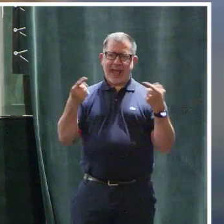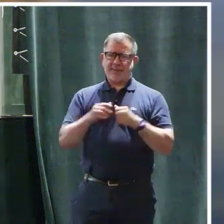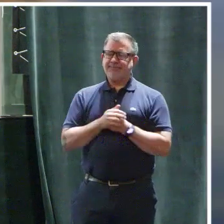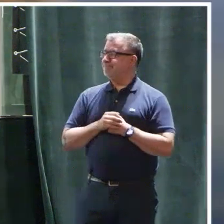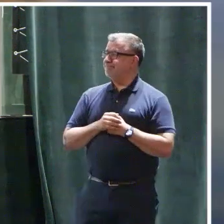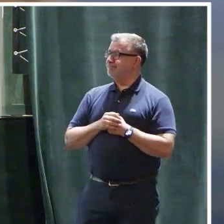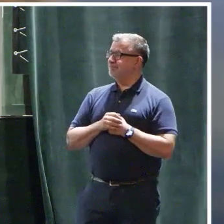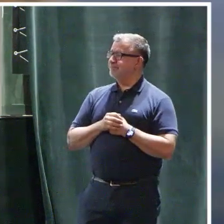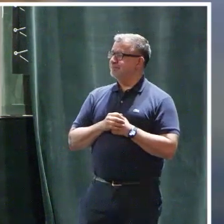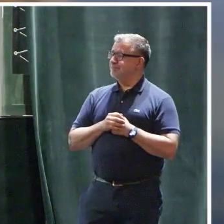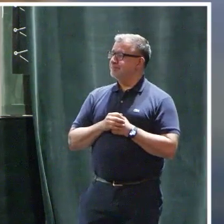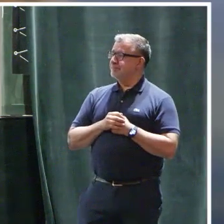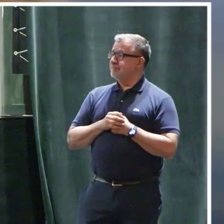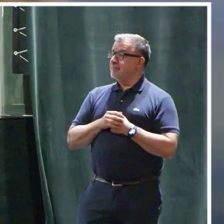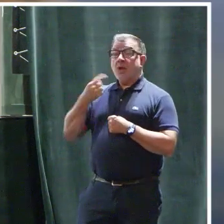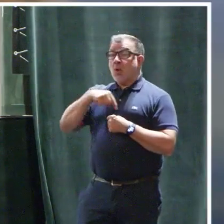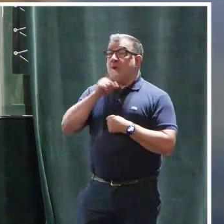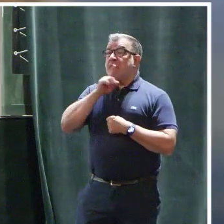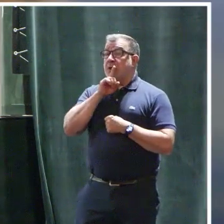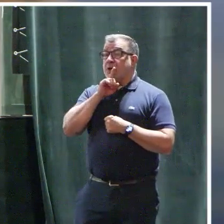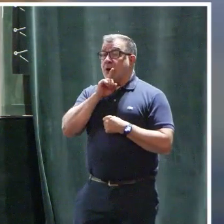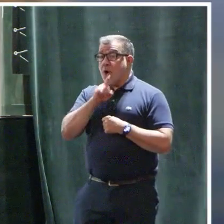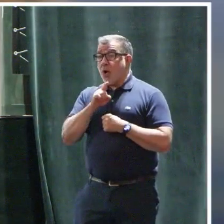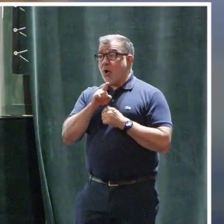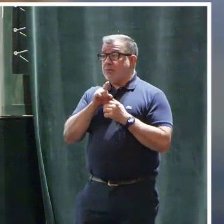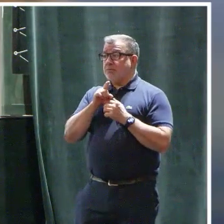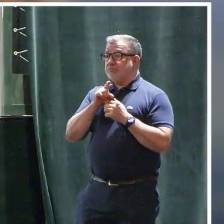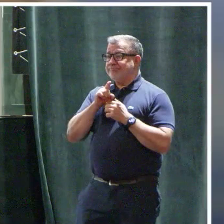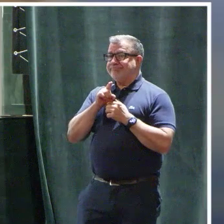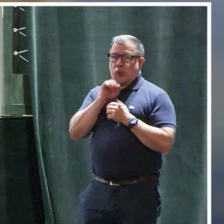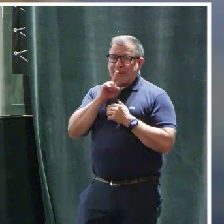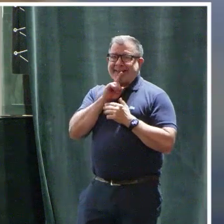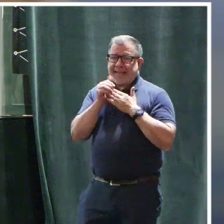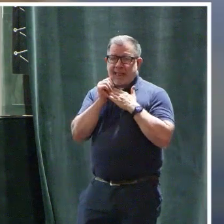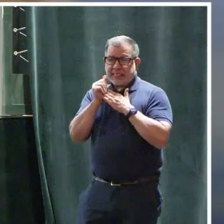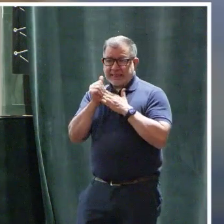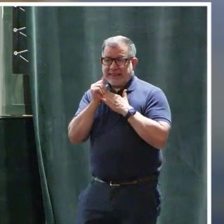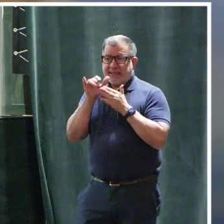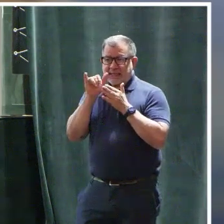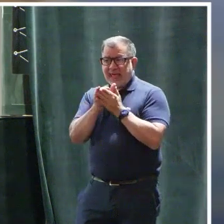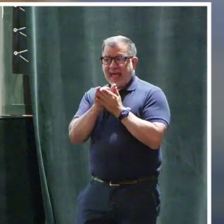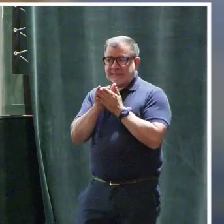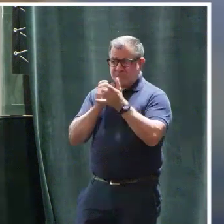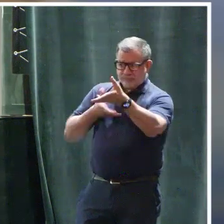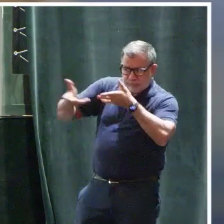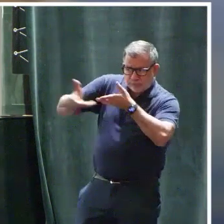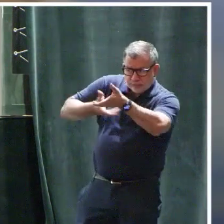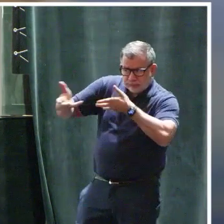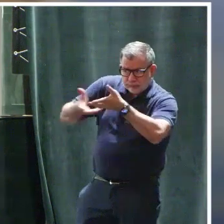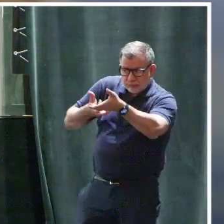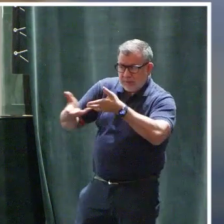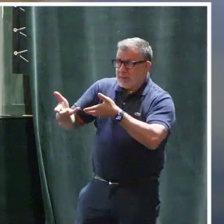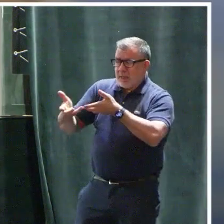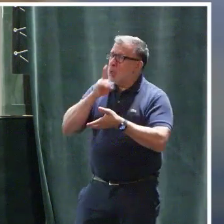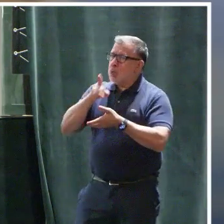Jordan mentioned, we are firm believers that that kind of engagement and the feedback that it garners